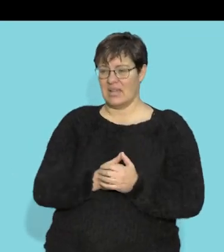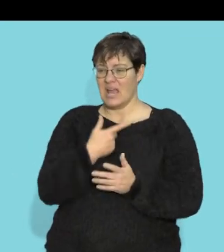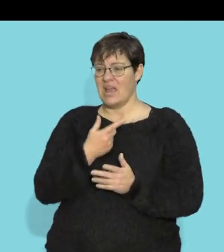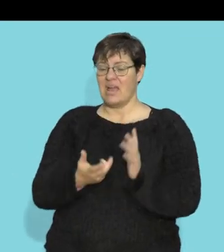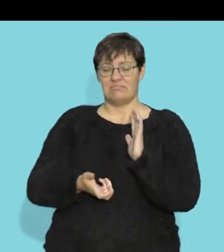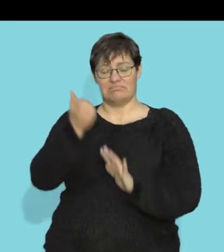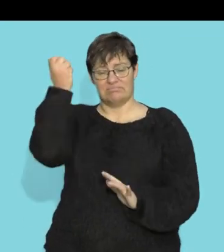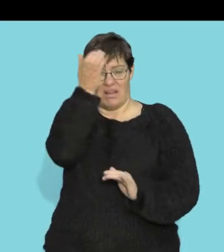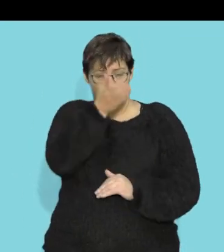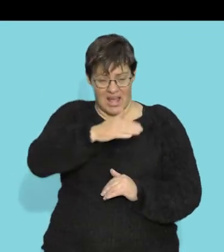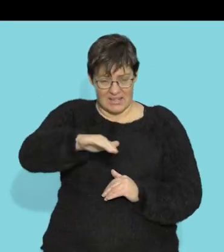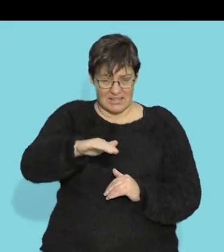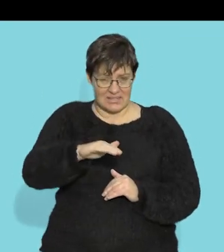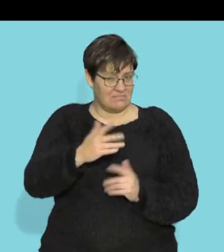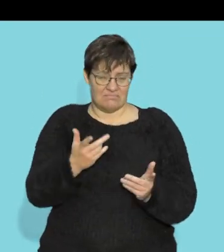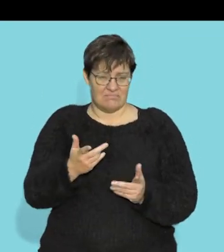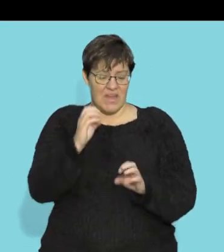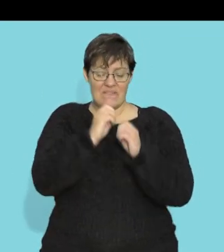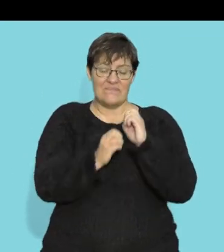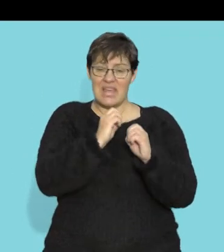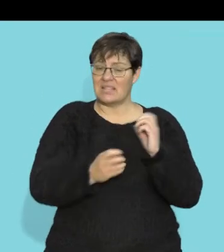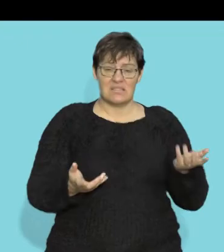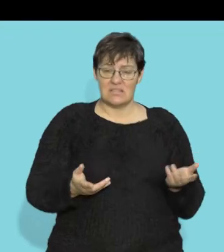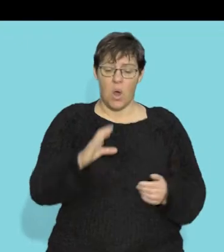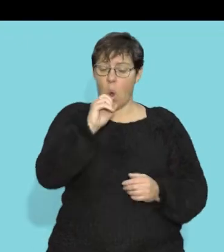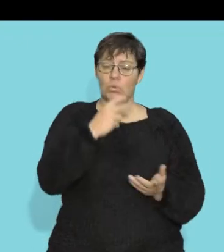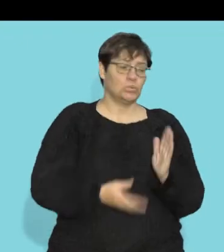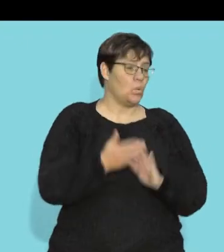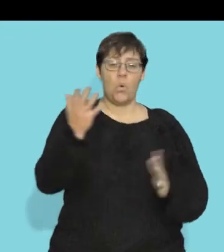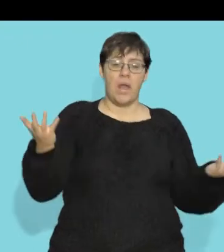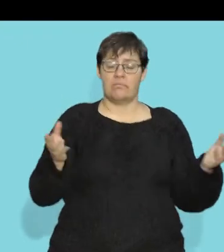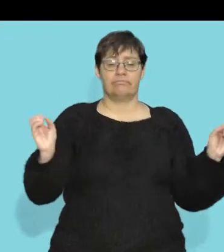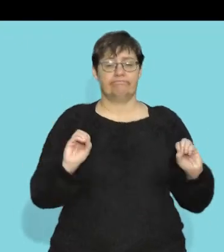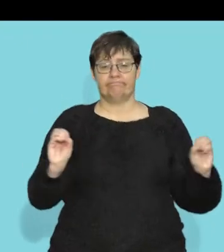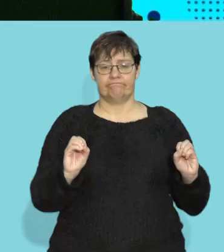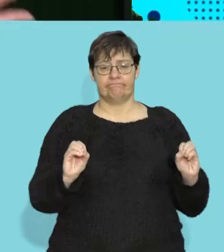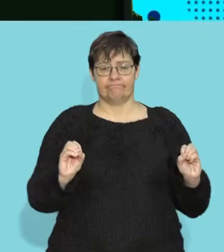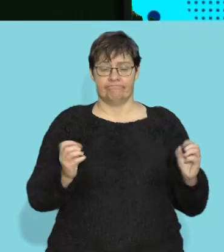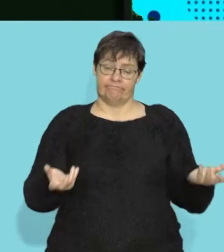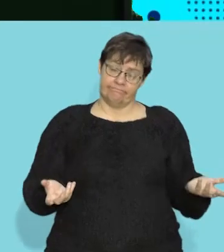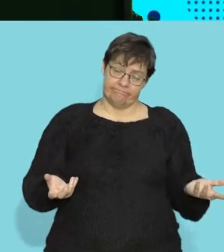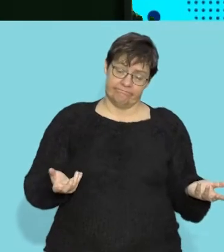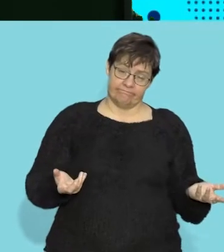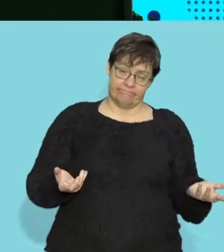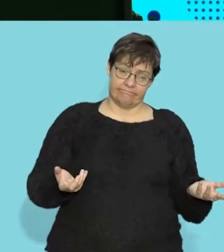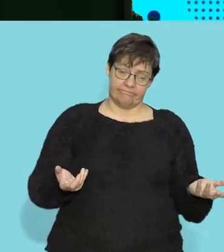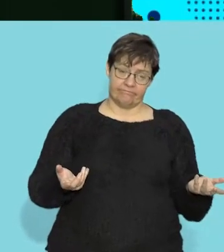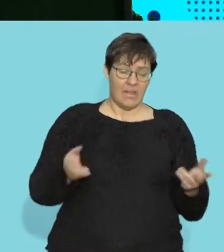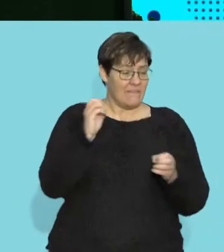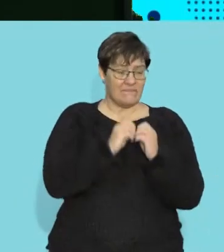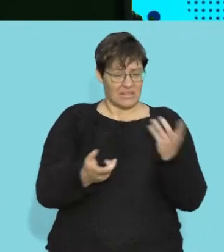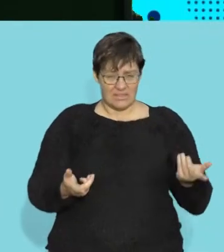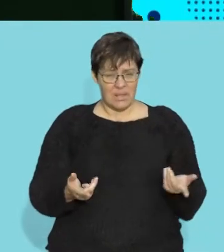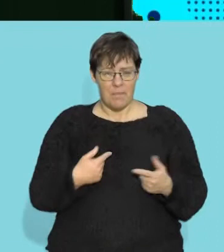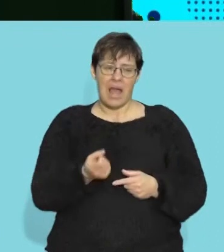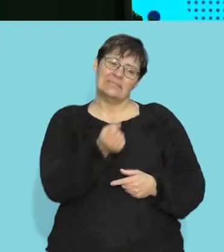the lining, there is no way for the oxygen to go. And there's no cure for this. All right, they can kind of